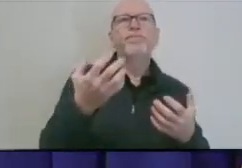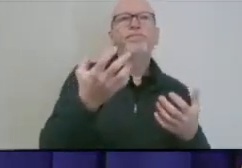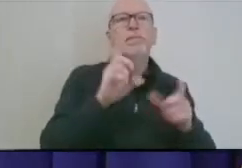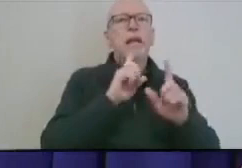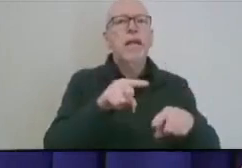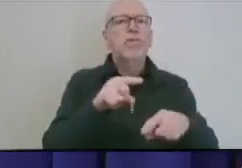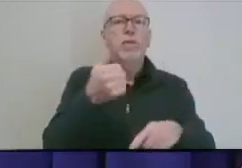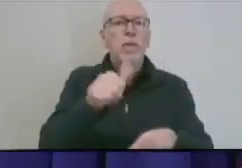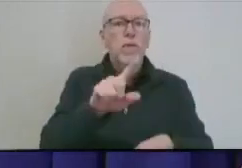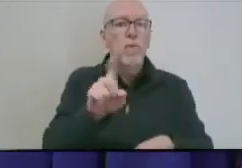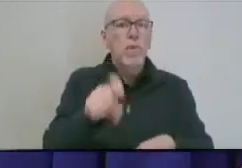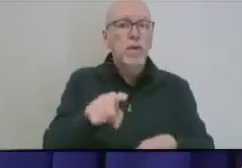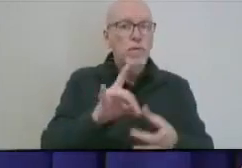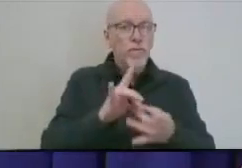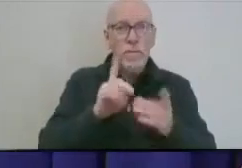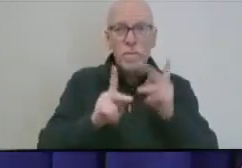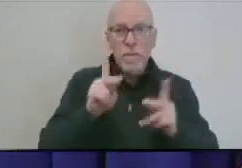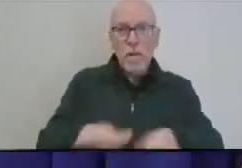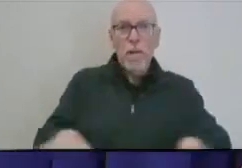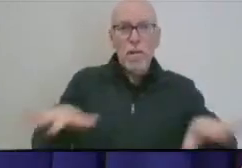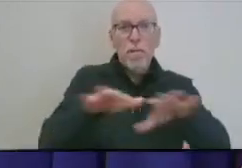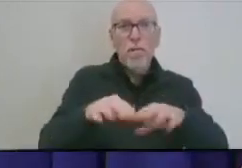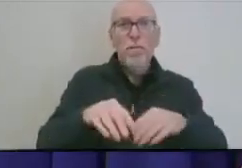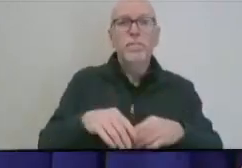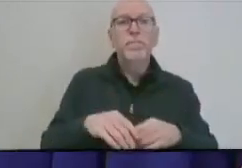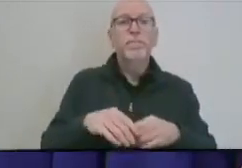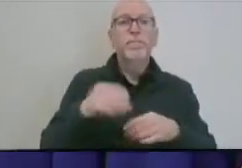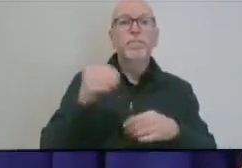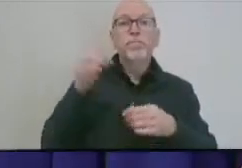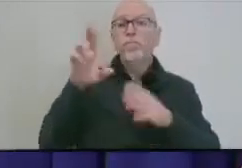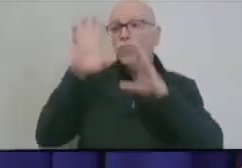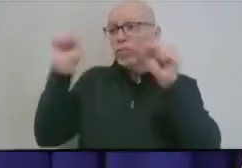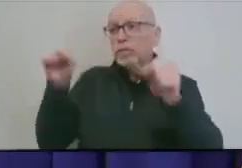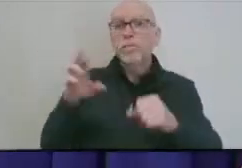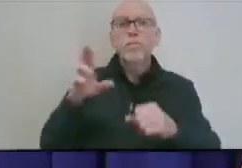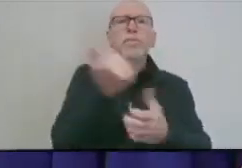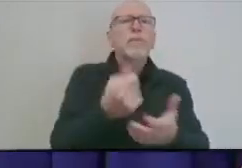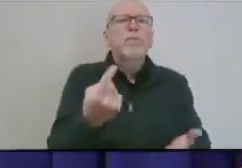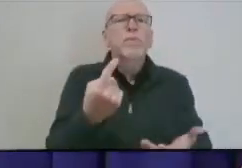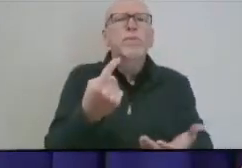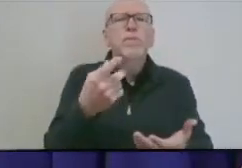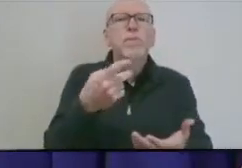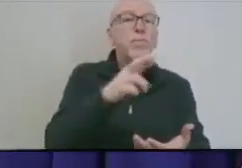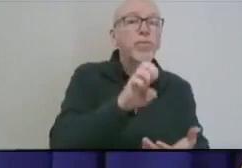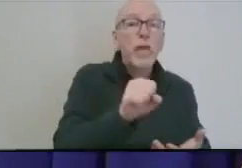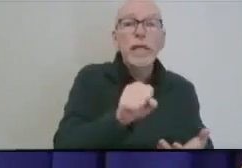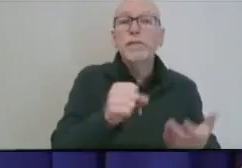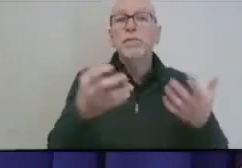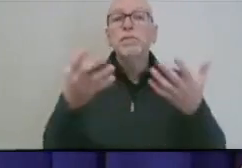questions from citizens or the press or anyone that asks about who